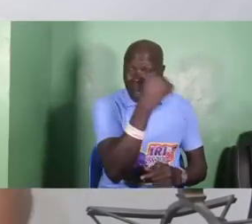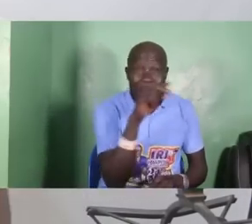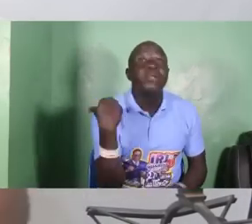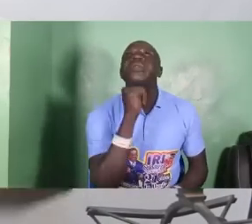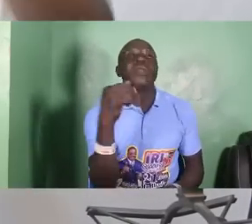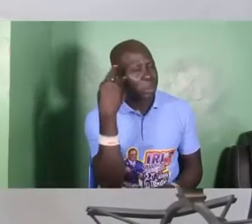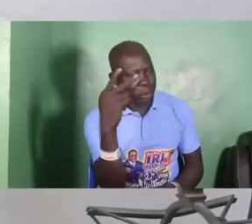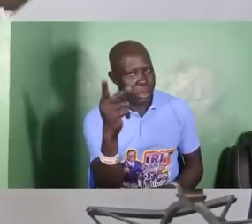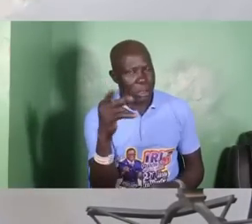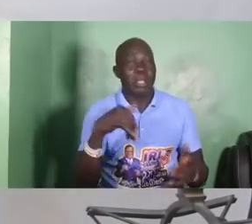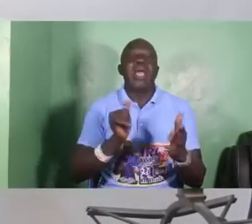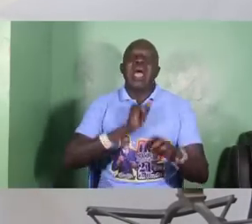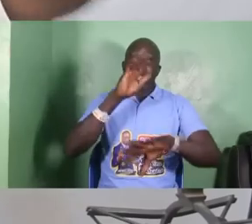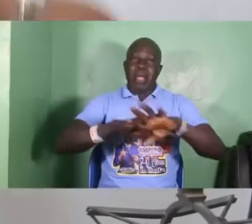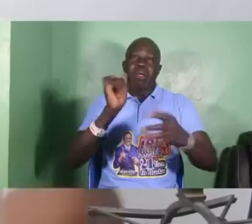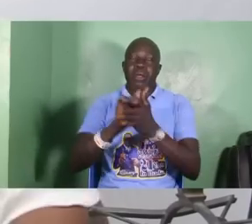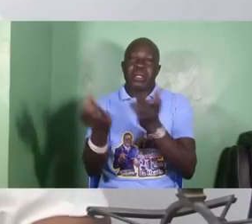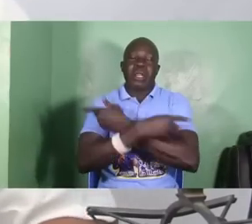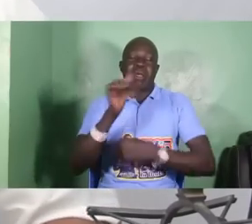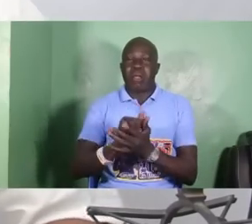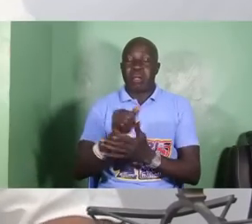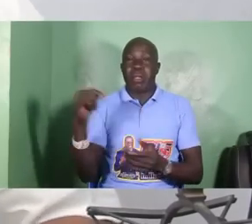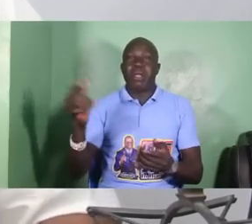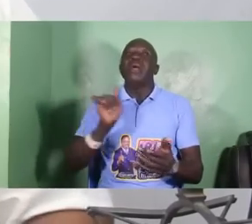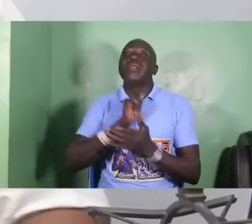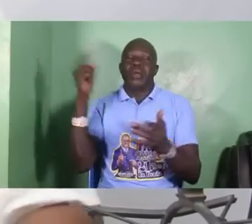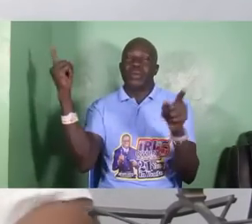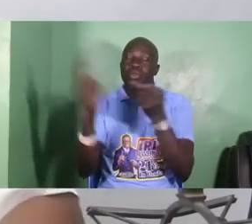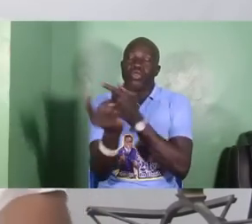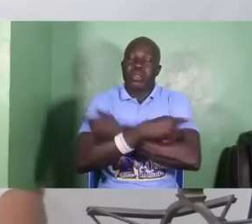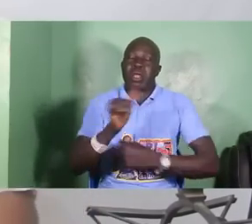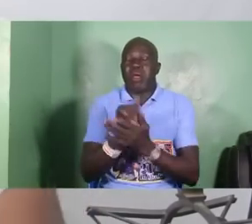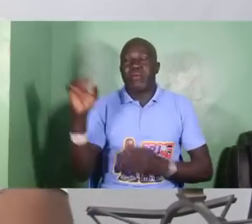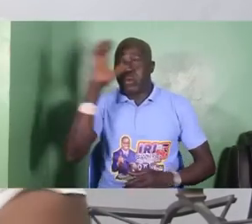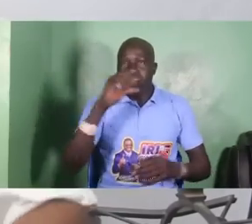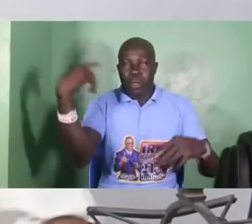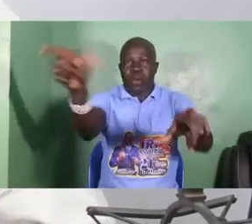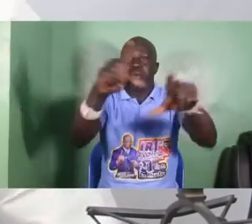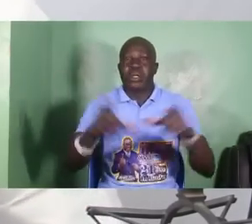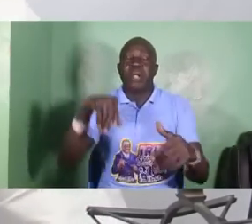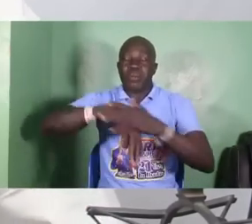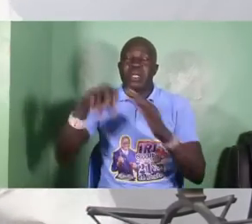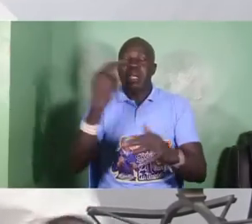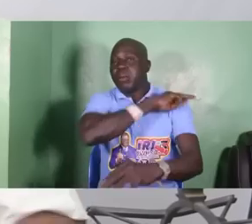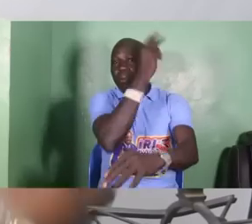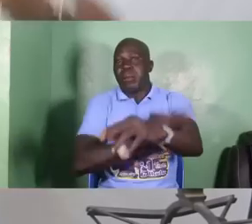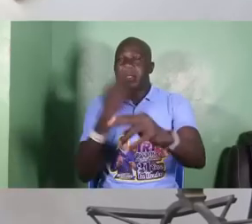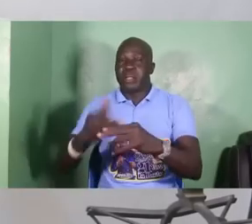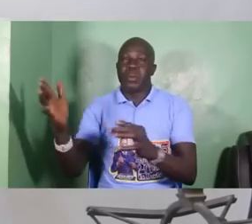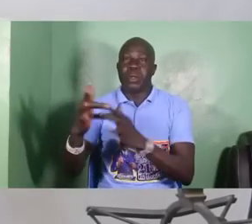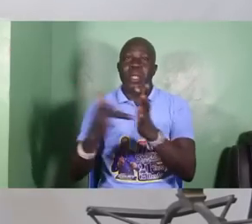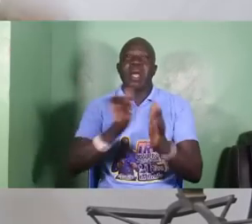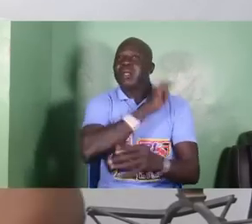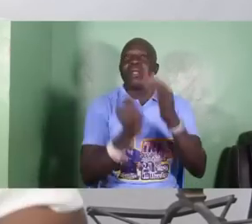and your eyes never meet it. I caught they. The day of location, in the mighty name of